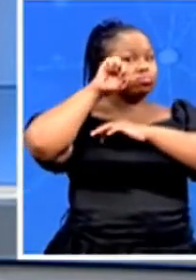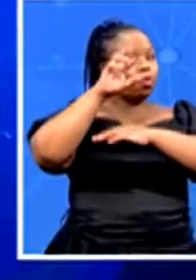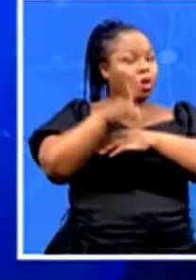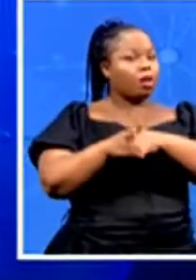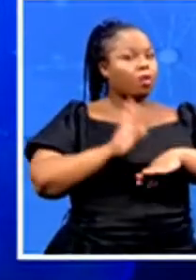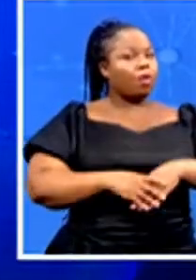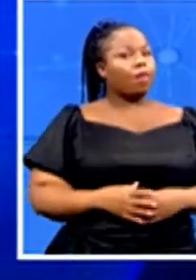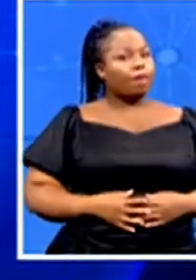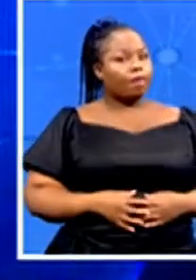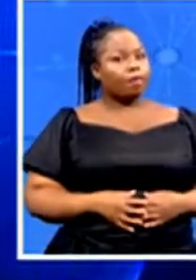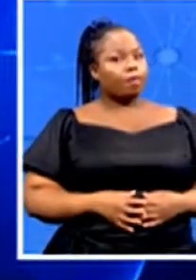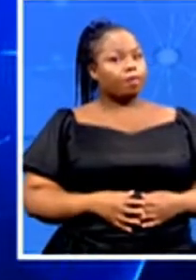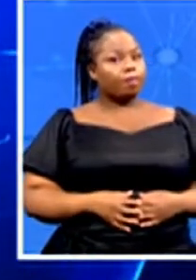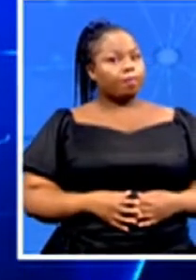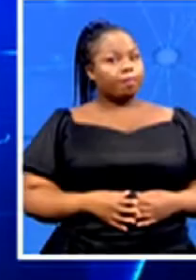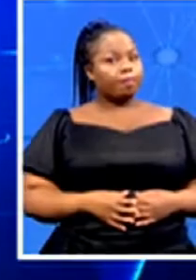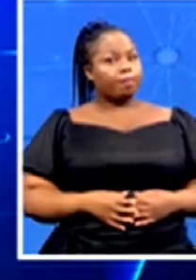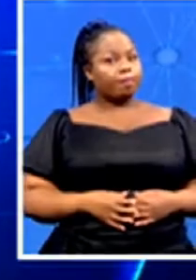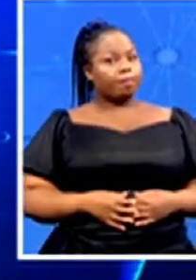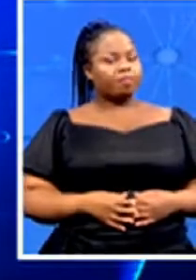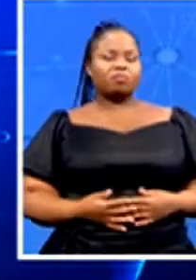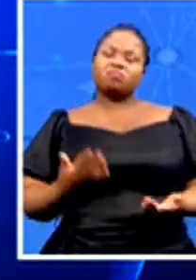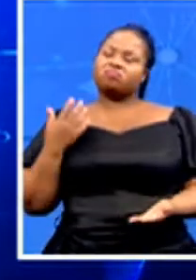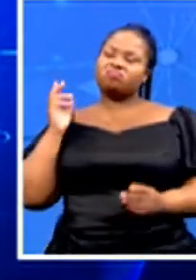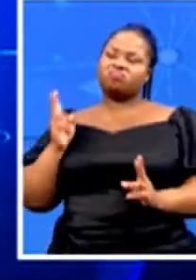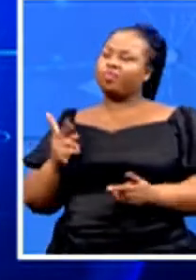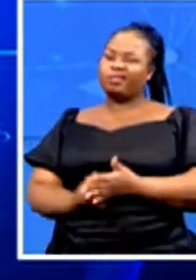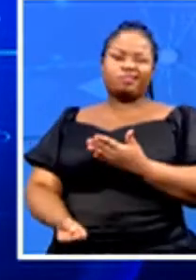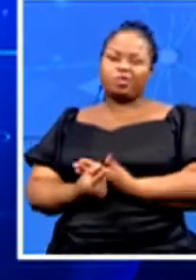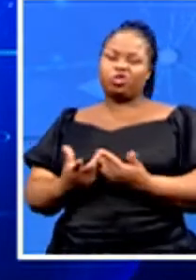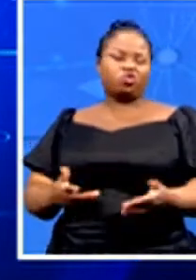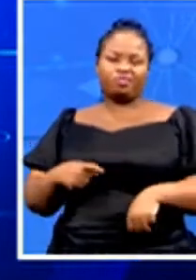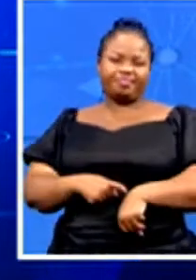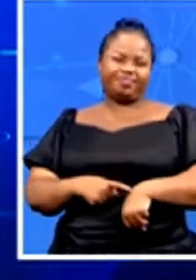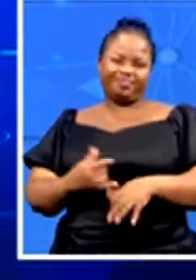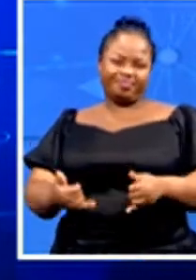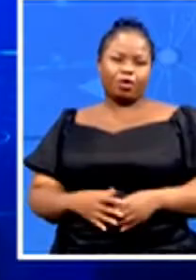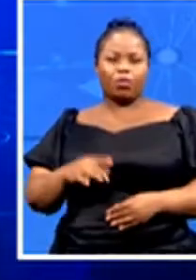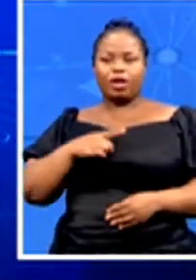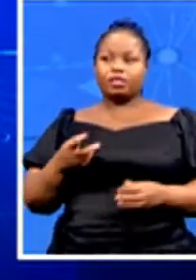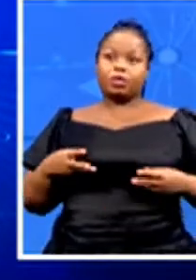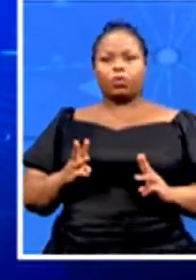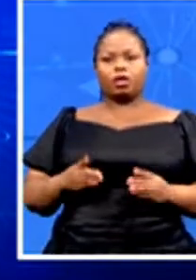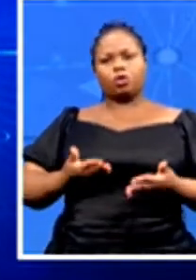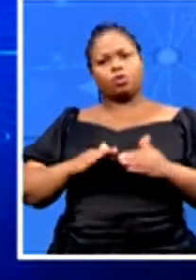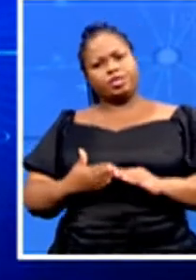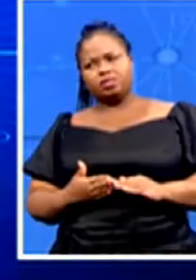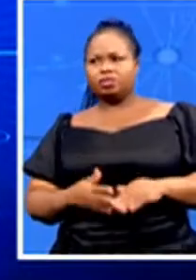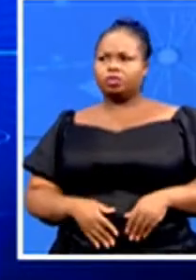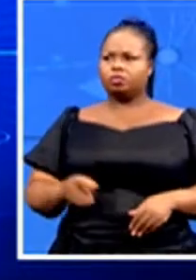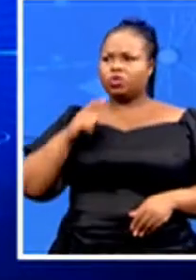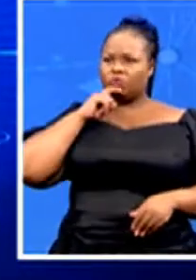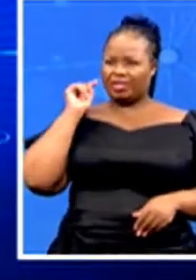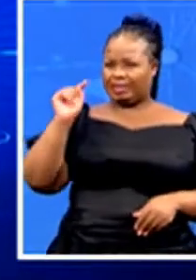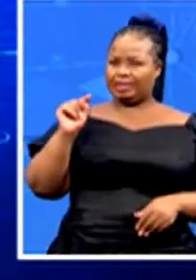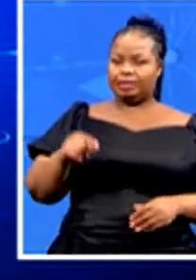That normally happens during this period. Yeah. It's a way of bargaining. Communities bargain and use that as the power that